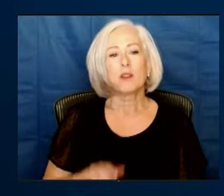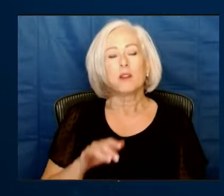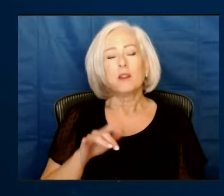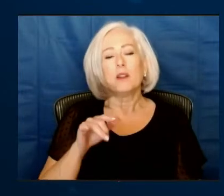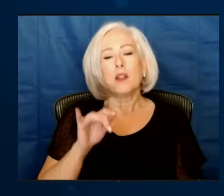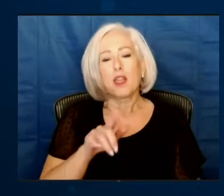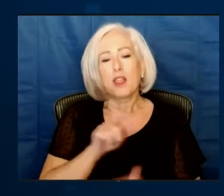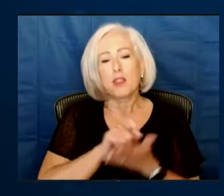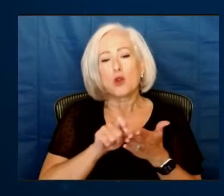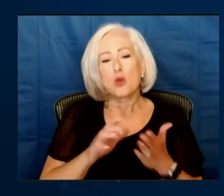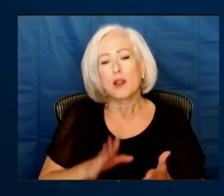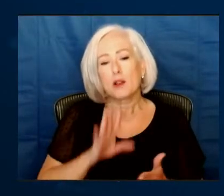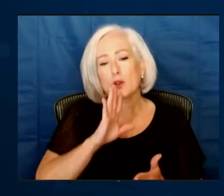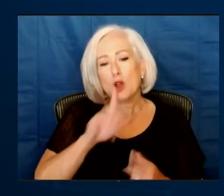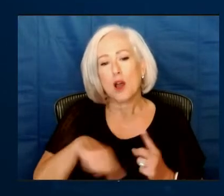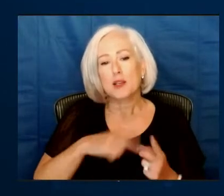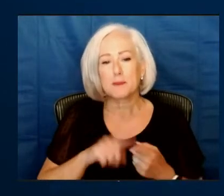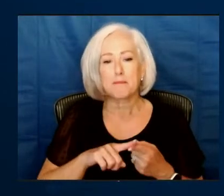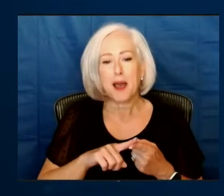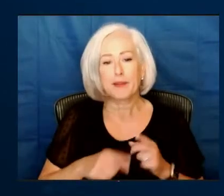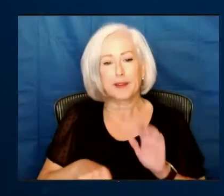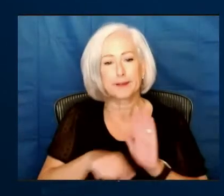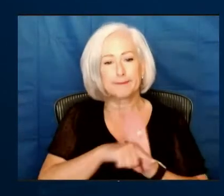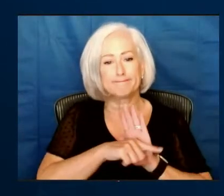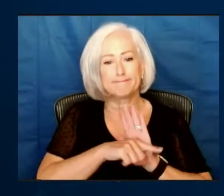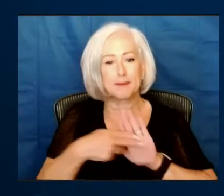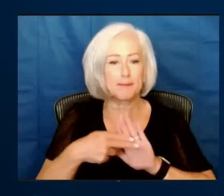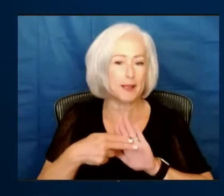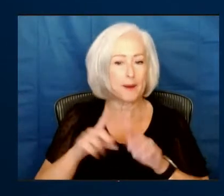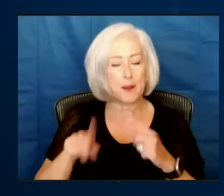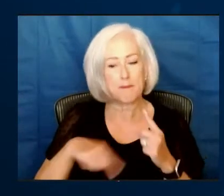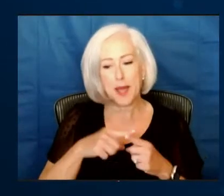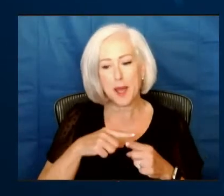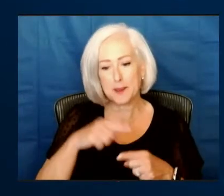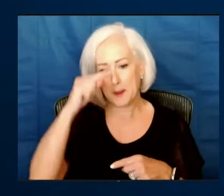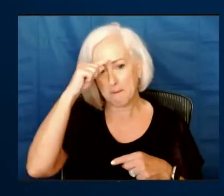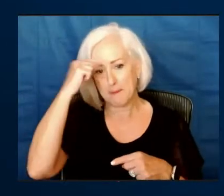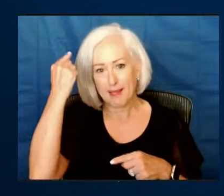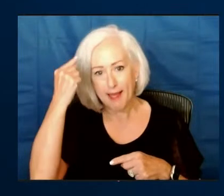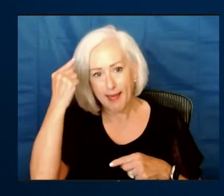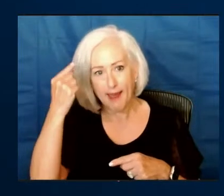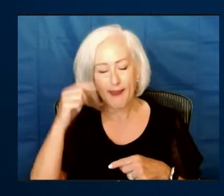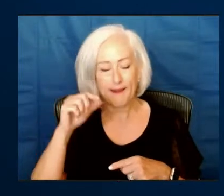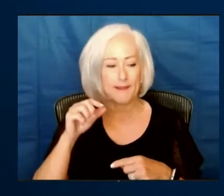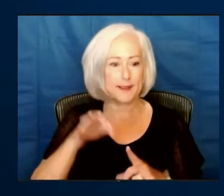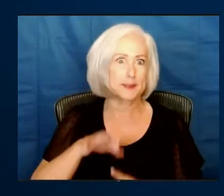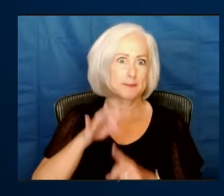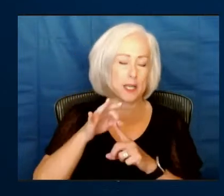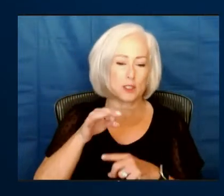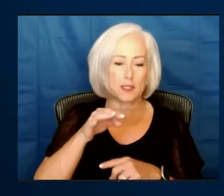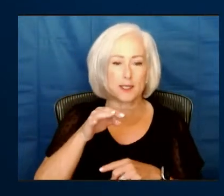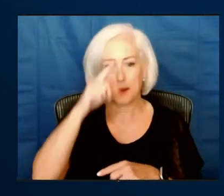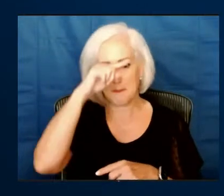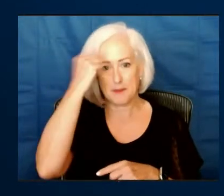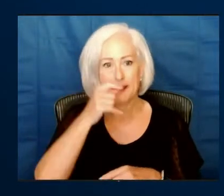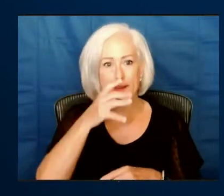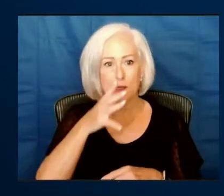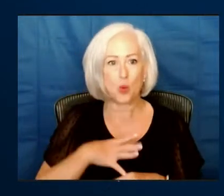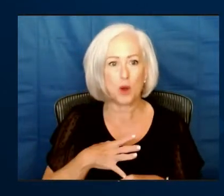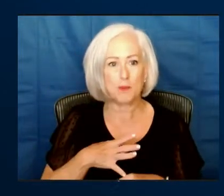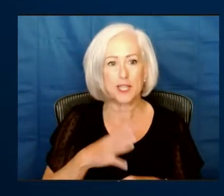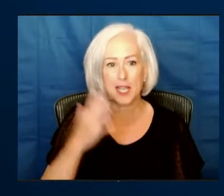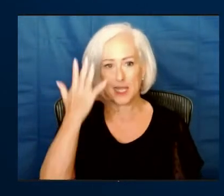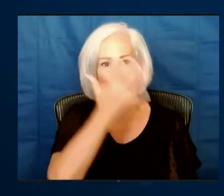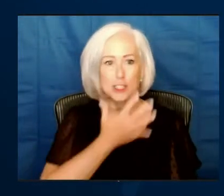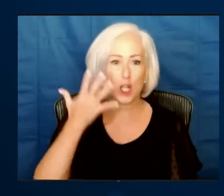bit about the stigmata of being Black, and especially a woman who is Black. I call it the look of suspicion.